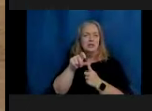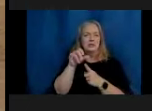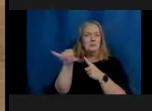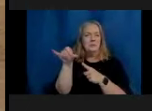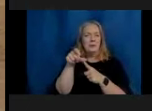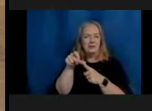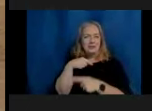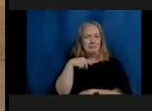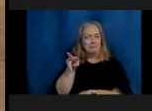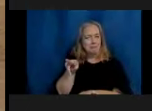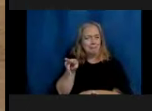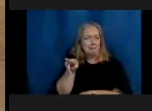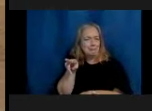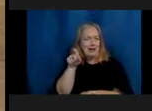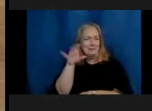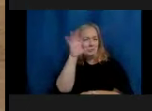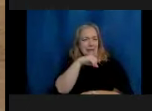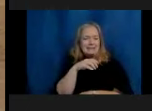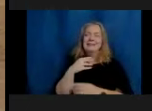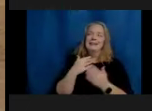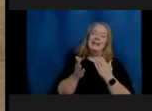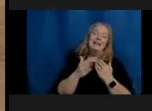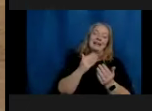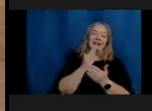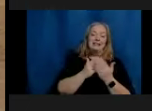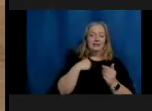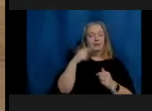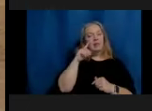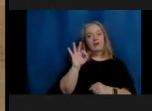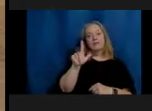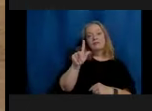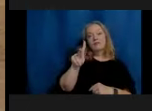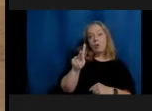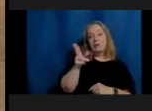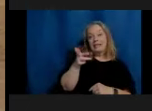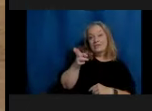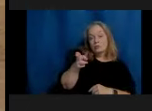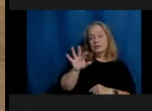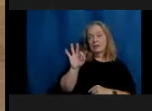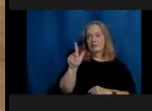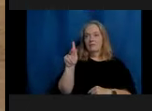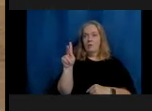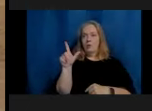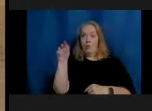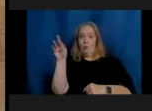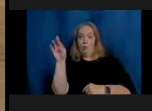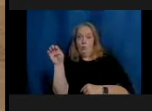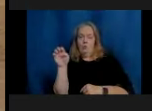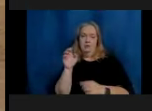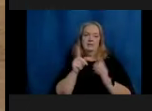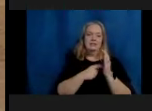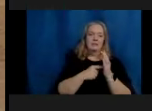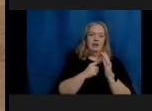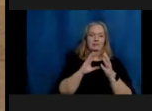things where it's like, okay, maybe I'm looking for folklore, folk history, or maybe I'll type in things like story and be like, what is that? And then go there and be